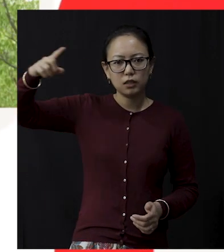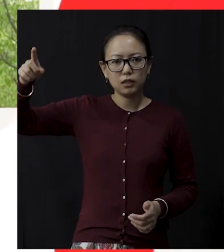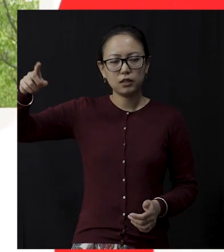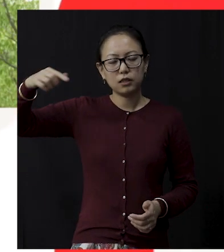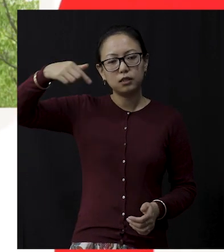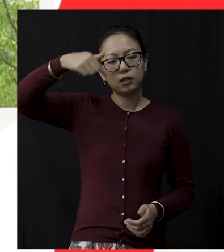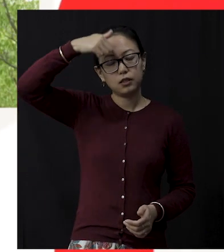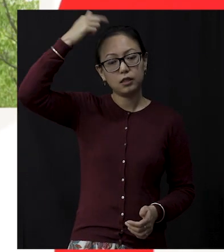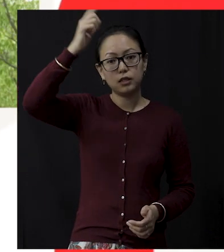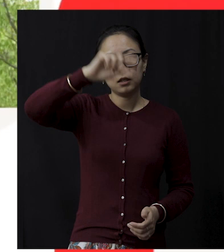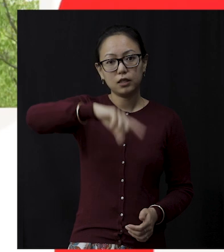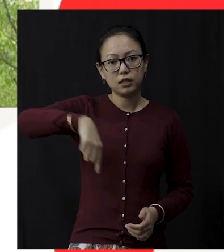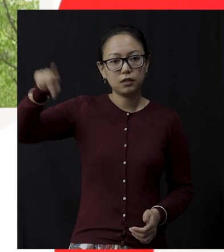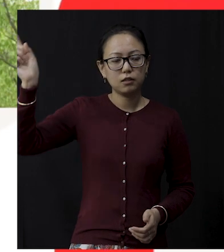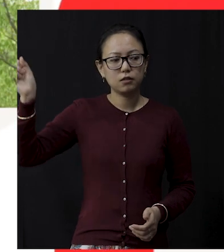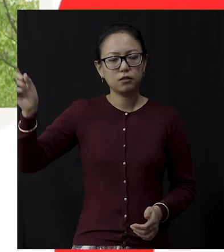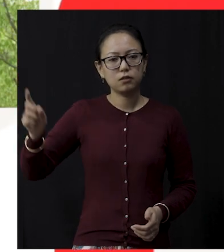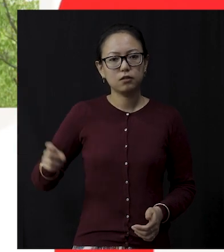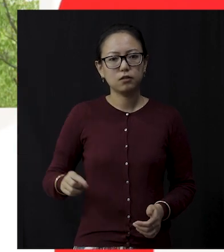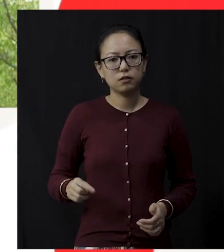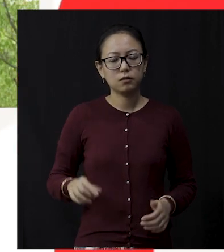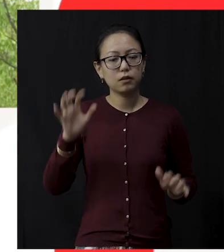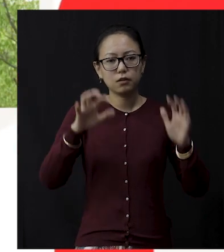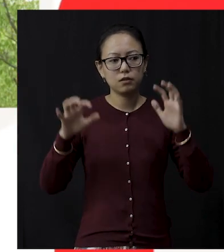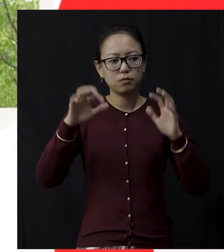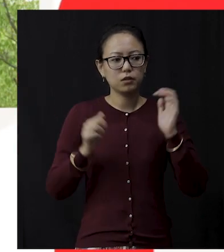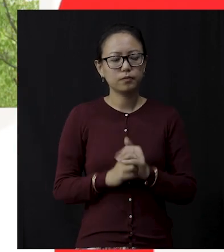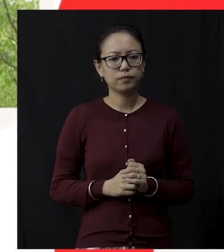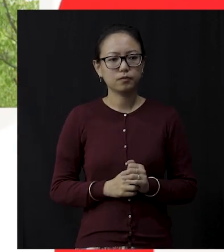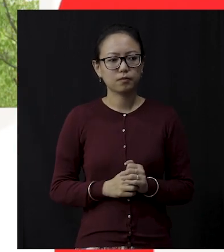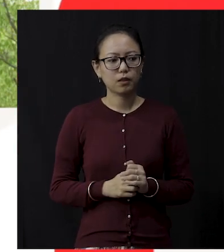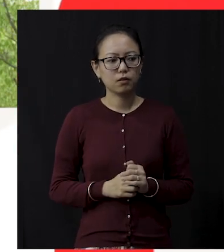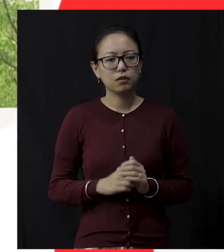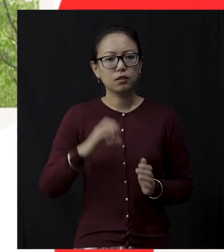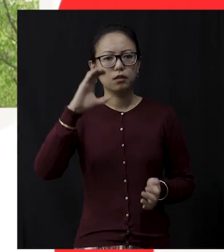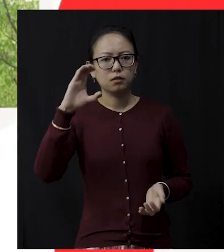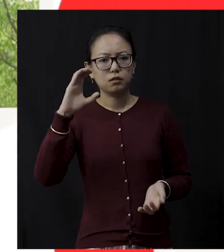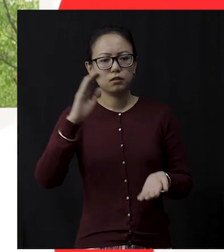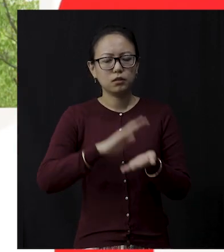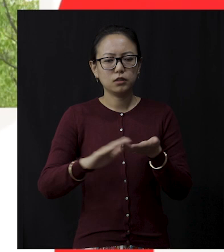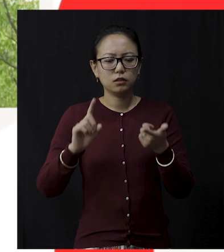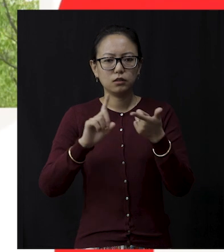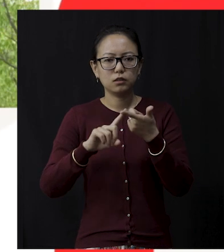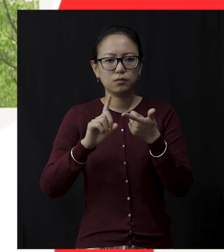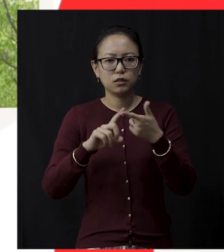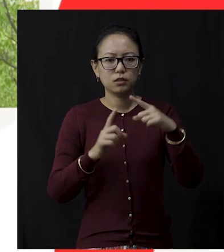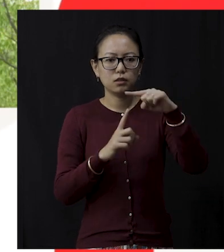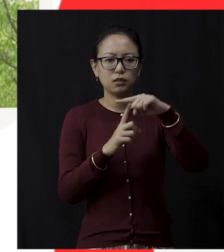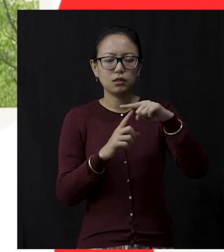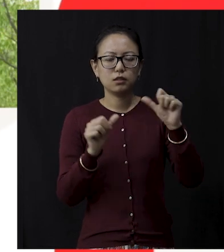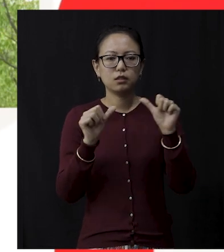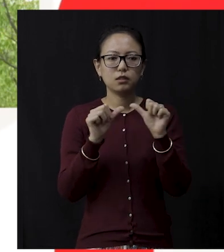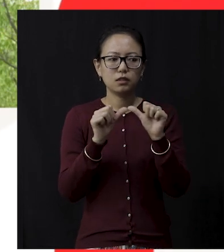cheetah. Okay? Cheetah. Now see, cheetah, there is a fun fact, okay? Now I'll tell you about